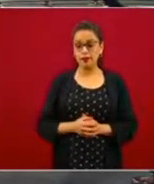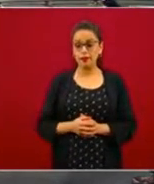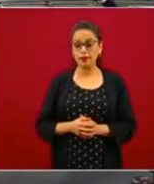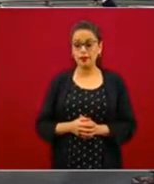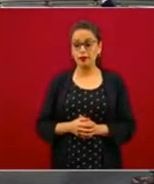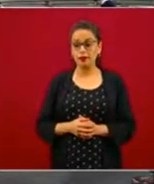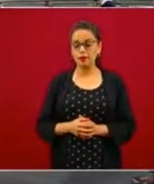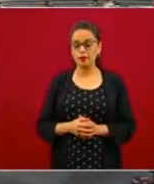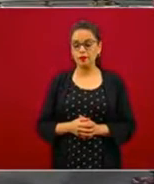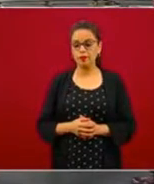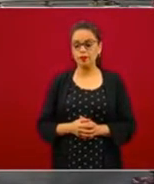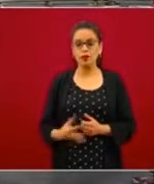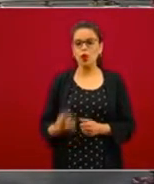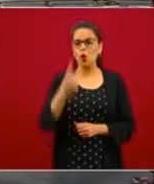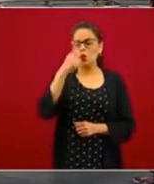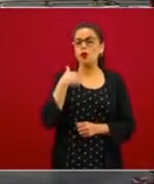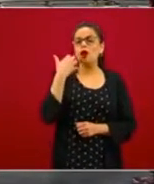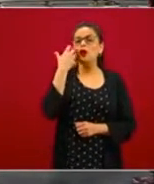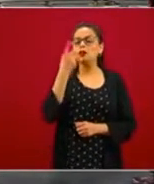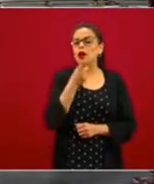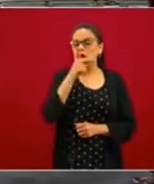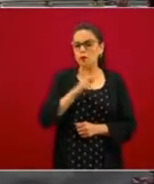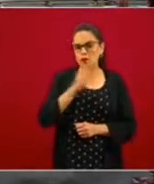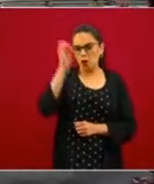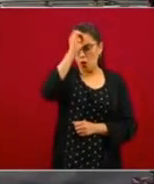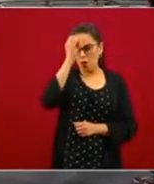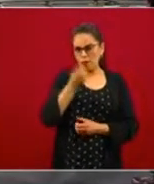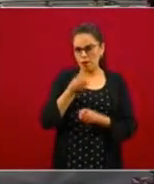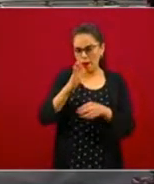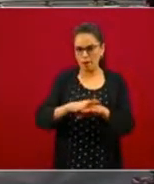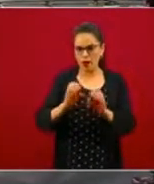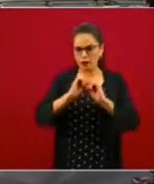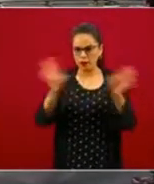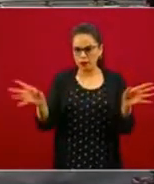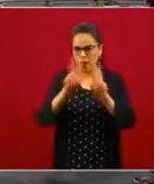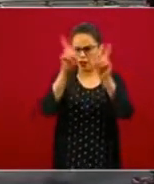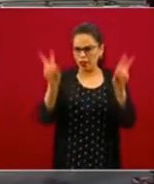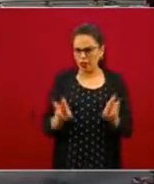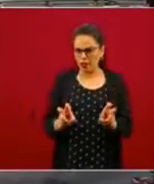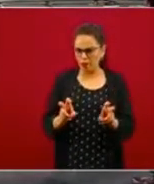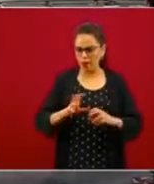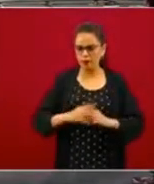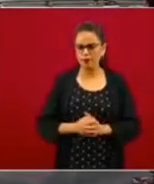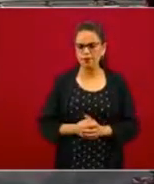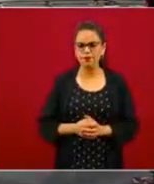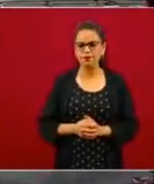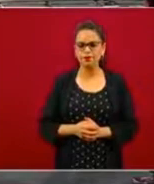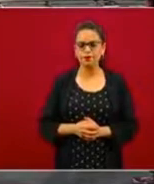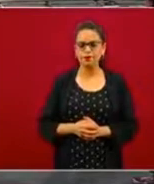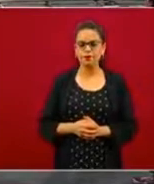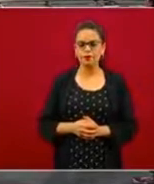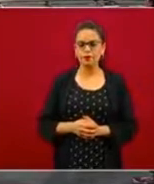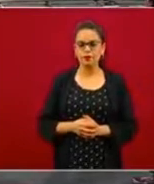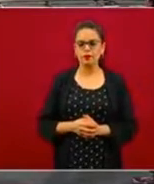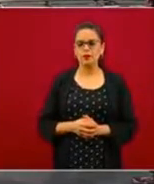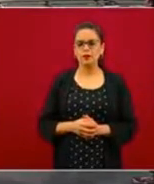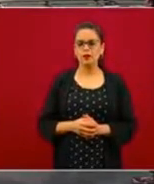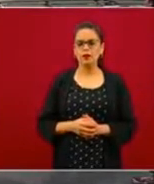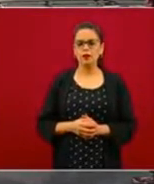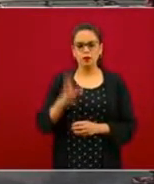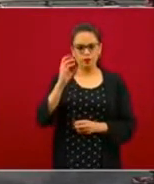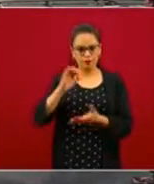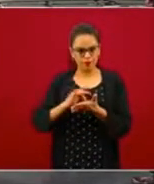confirmation, like they only want to confirm whether they're sick or not, while in the public sector we only apply tests for